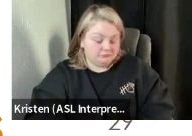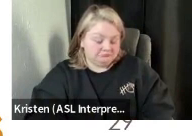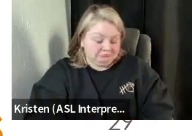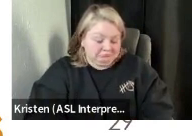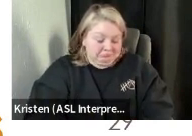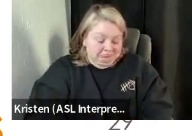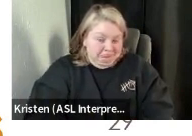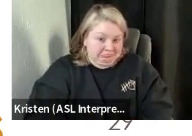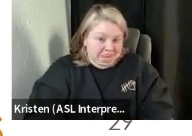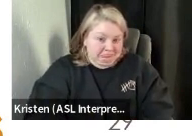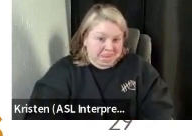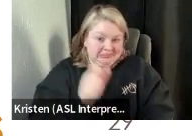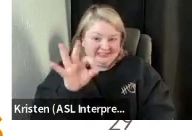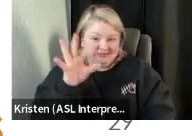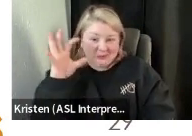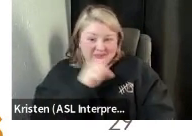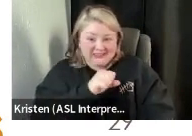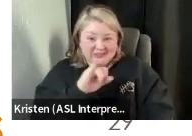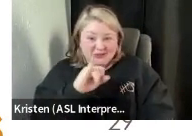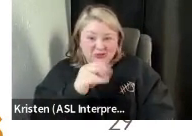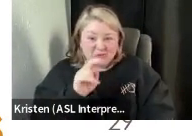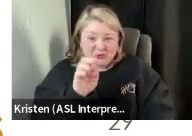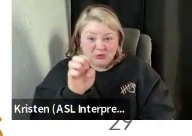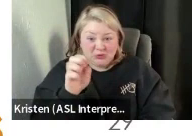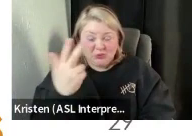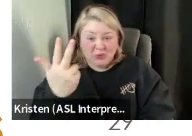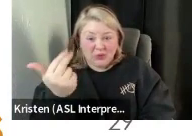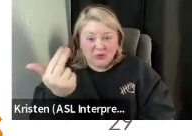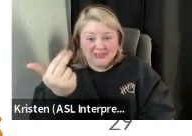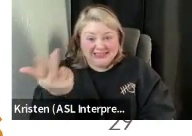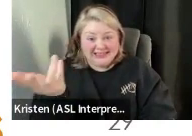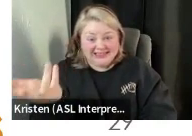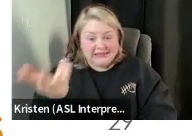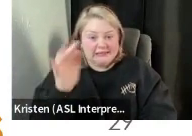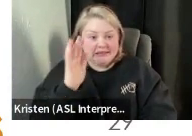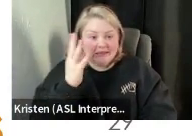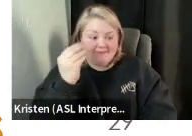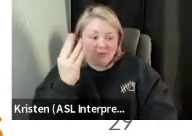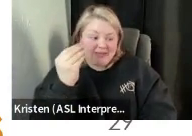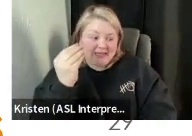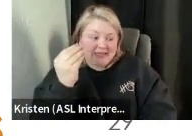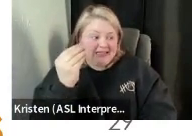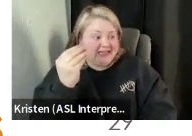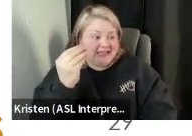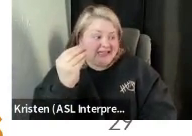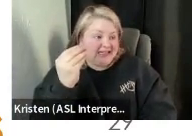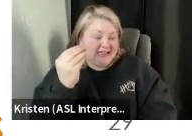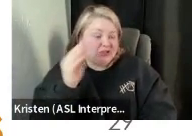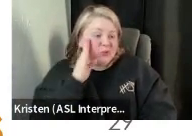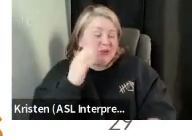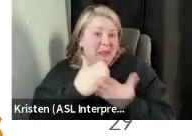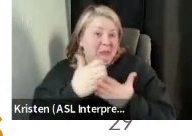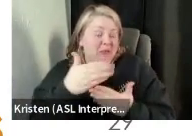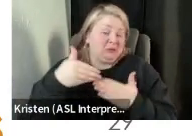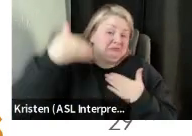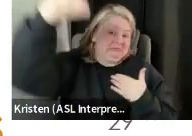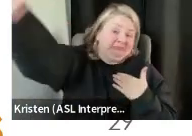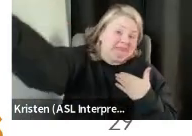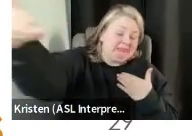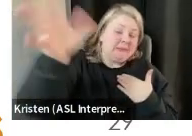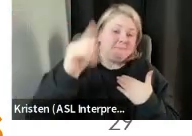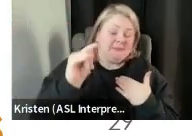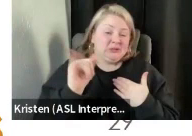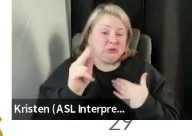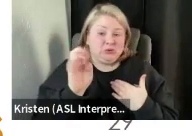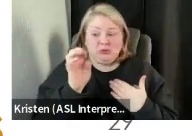I'd say if you missed June 13th, our information will be more helpful to you for future years, but